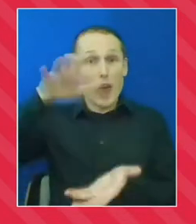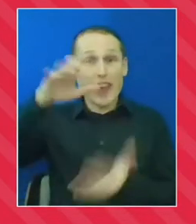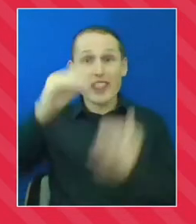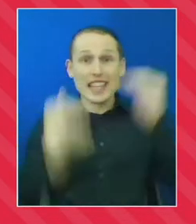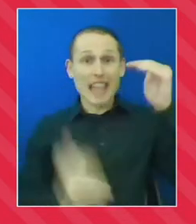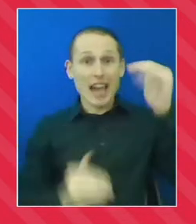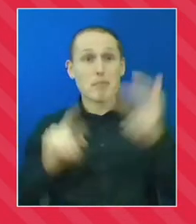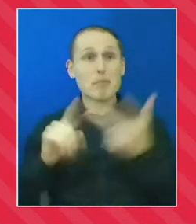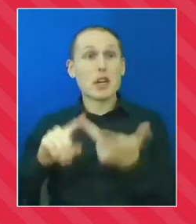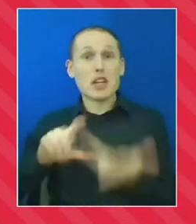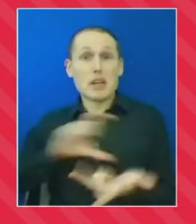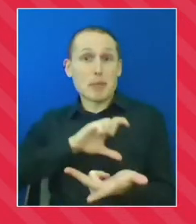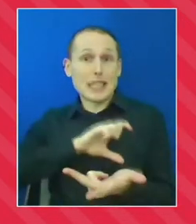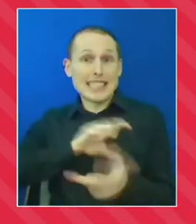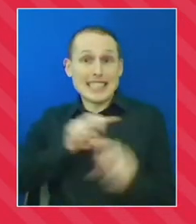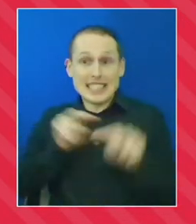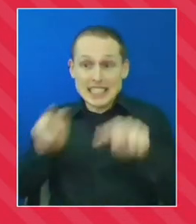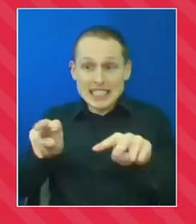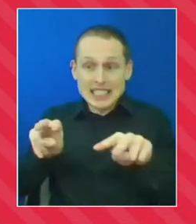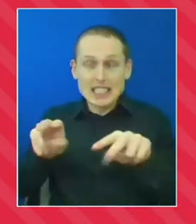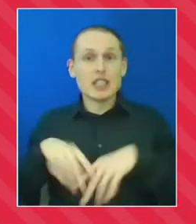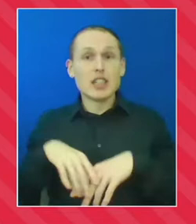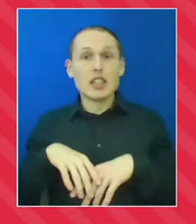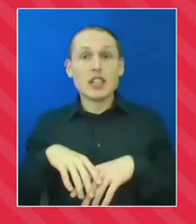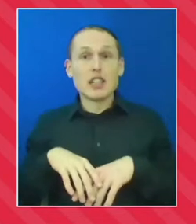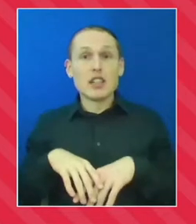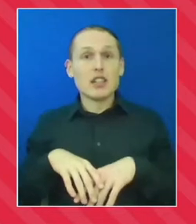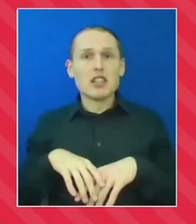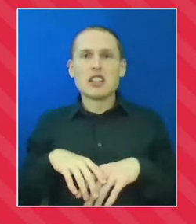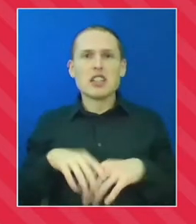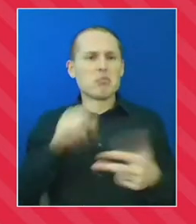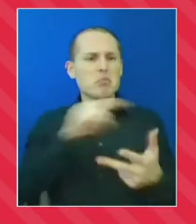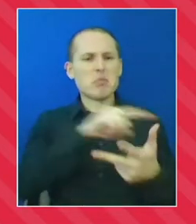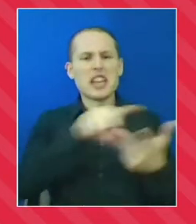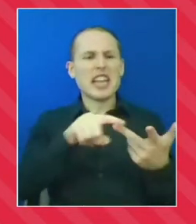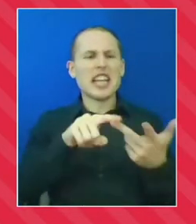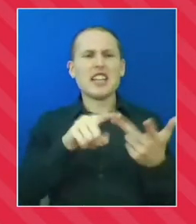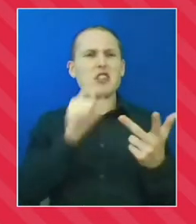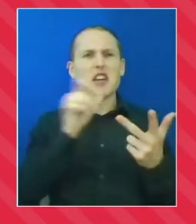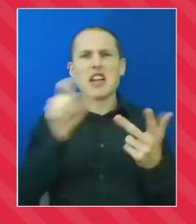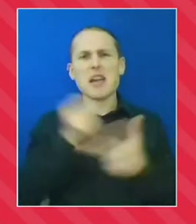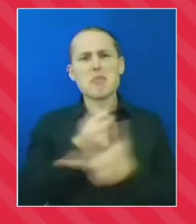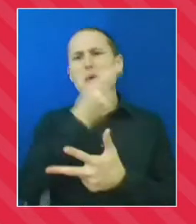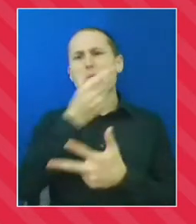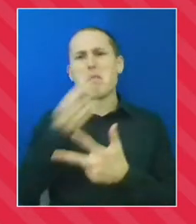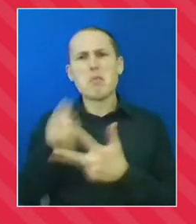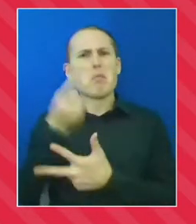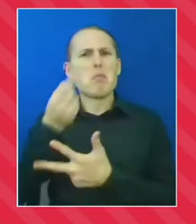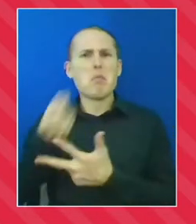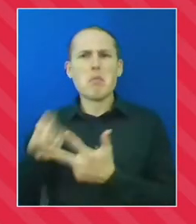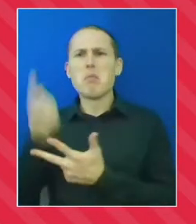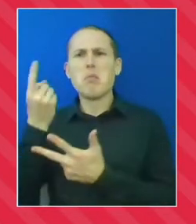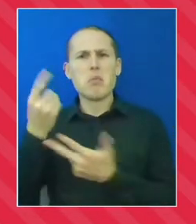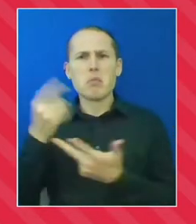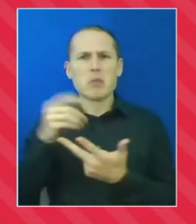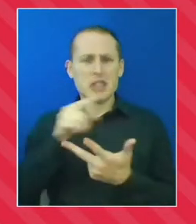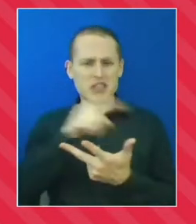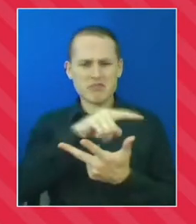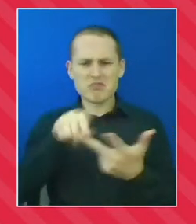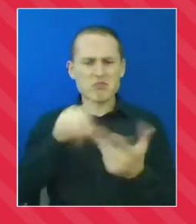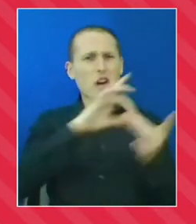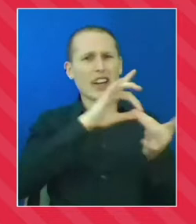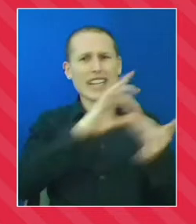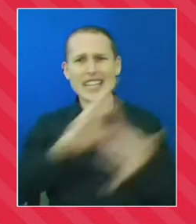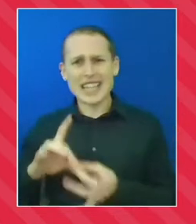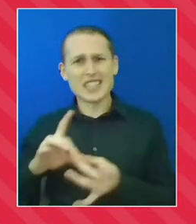over-policing. All of these things are not just by chance. They're all a part of the same infrastructure. So I think it's